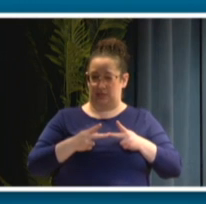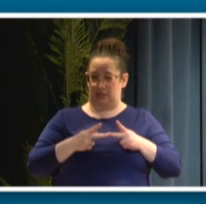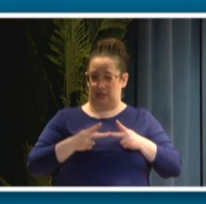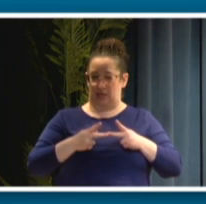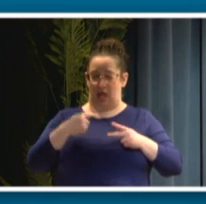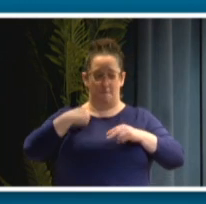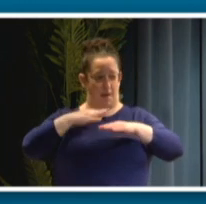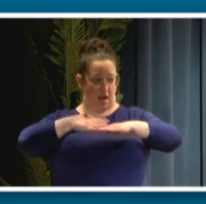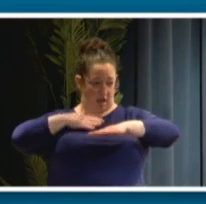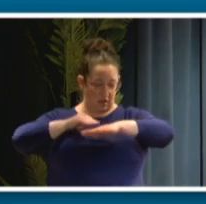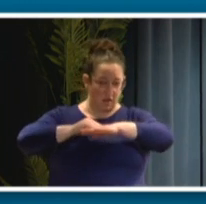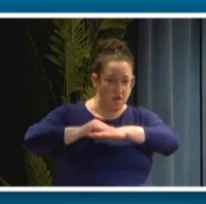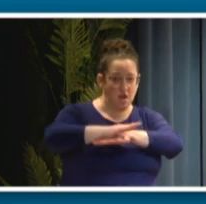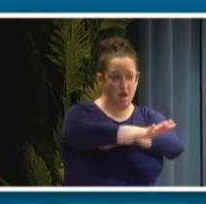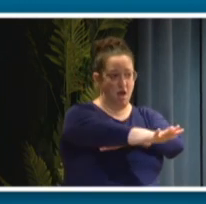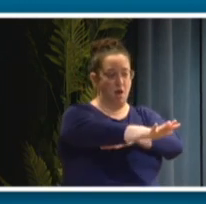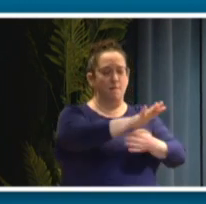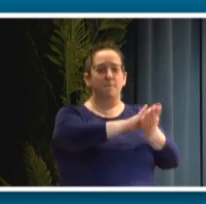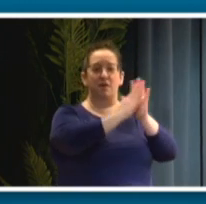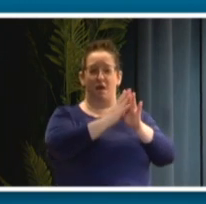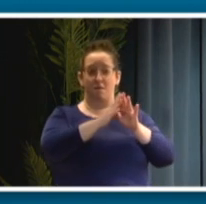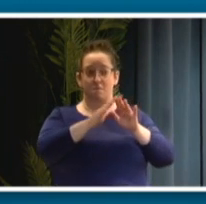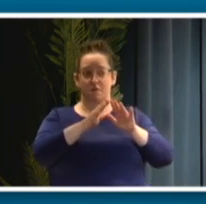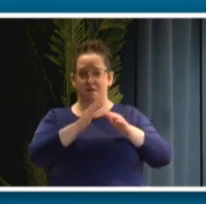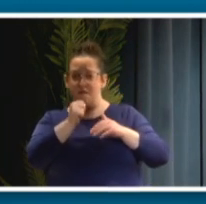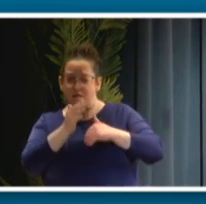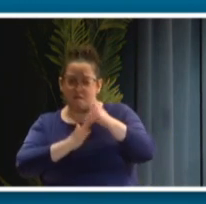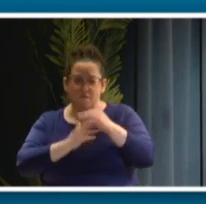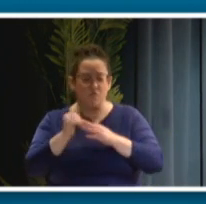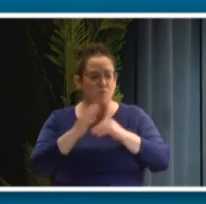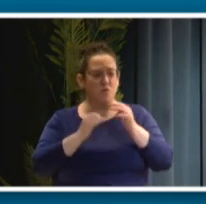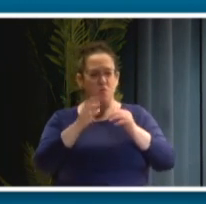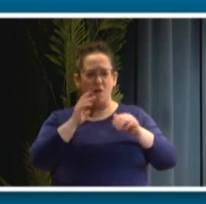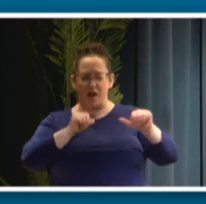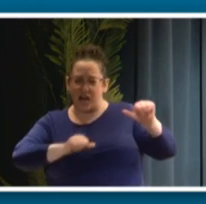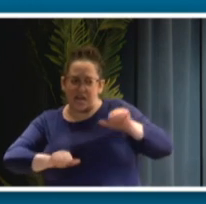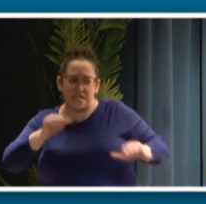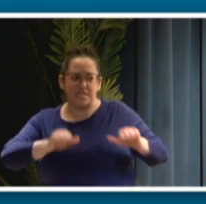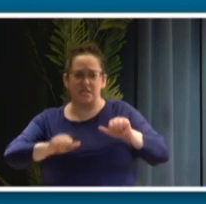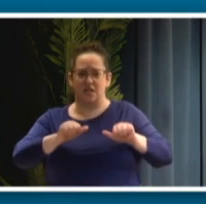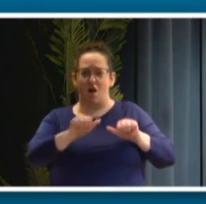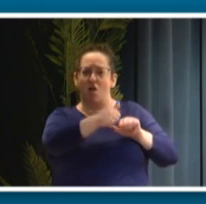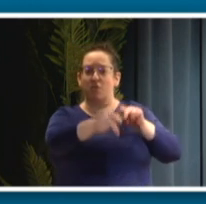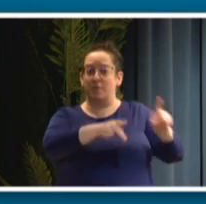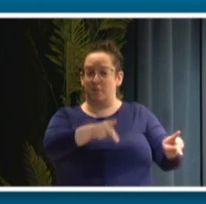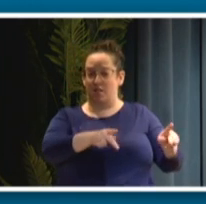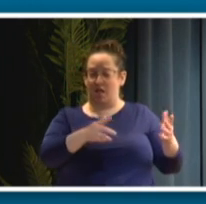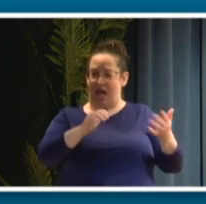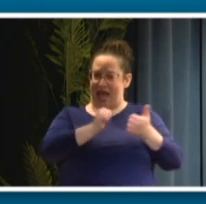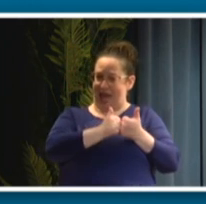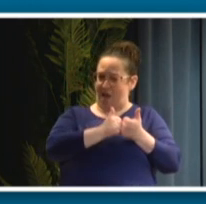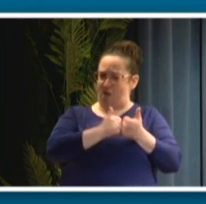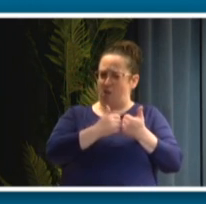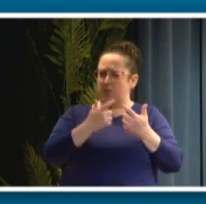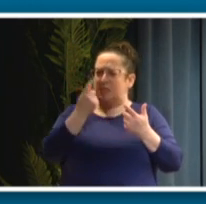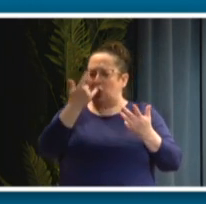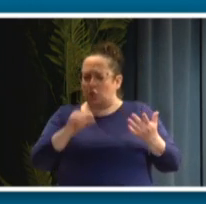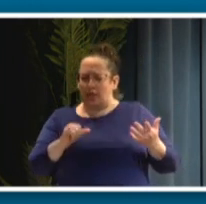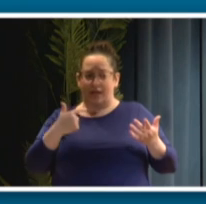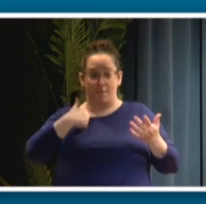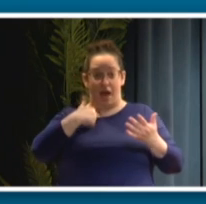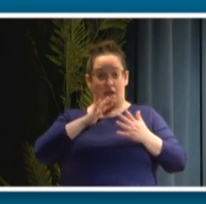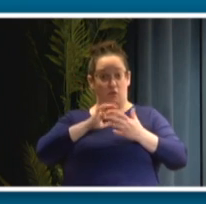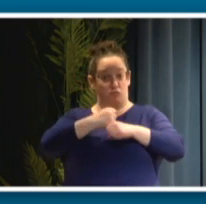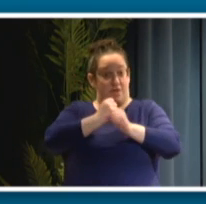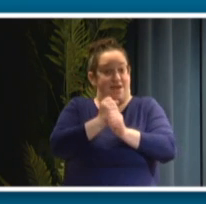uncomfortable? And if I'm making it uncomfortable, what am I doing that might make that might sort of create an environment where